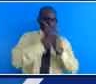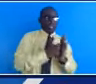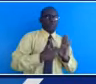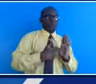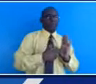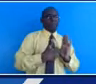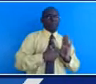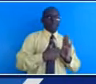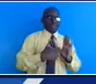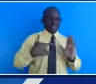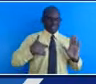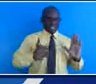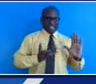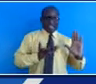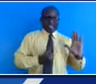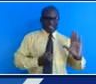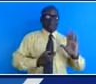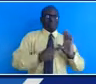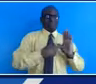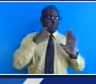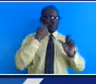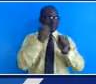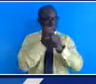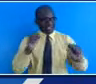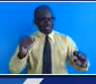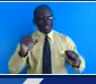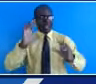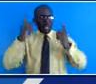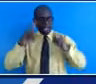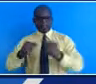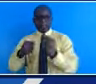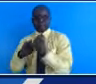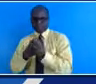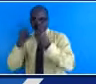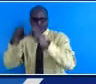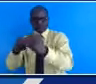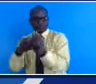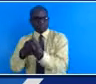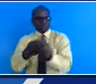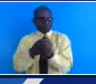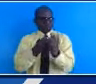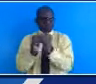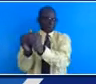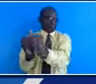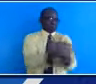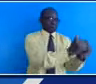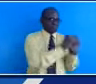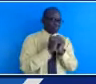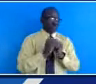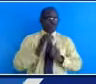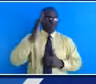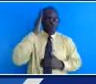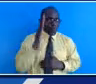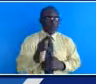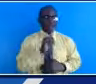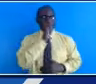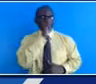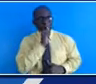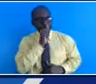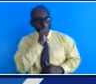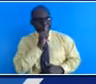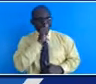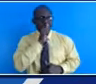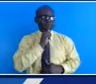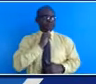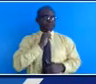we'll support each other, and together we'll all get through it. And we appreciate your leadership, and everybody else is our neighbors, and look forward